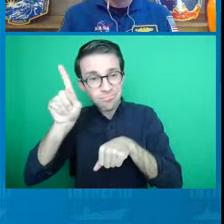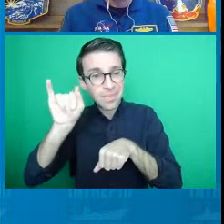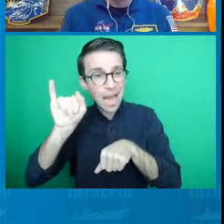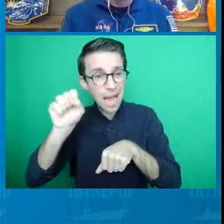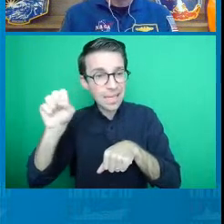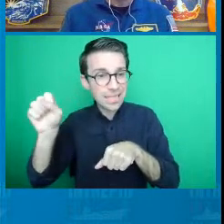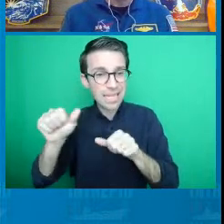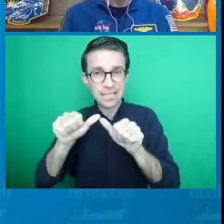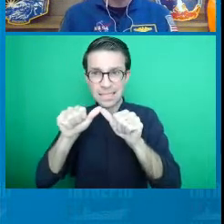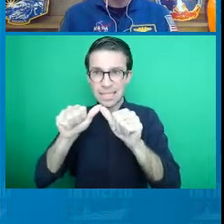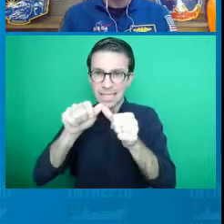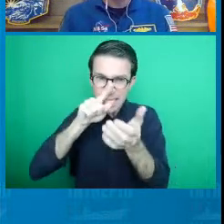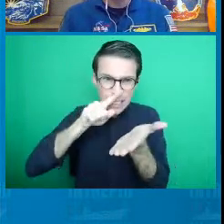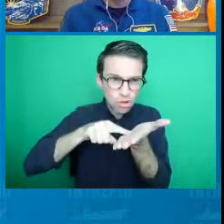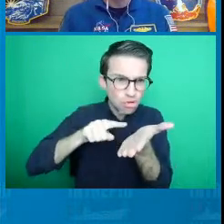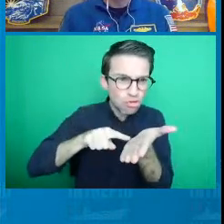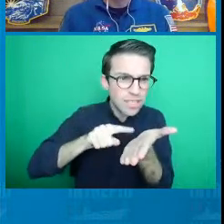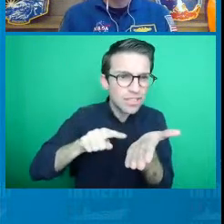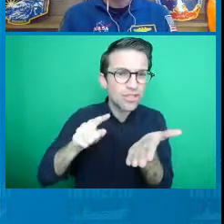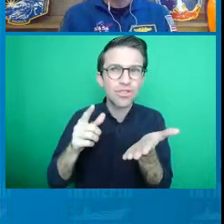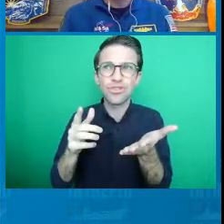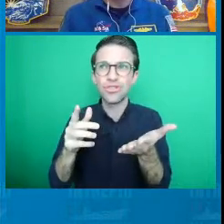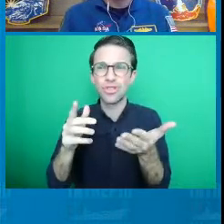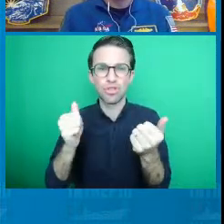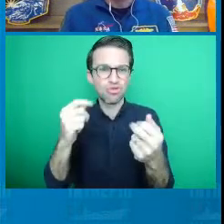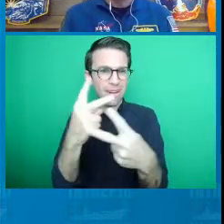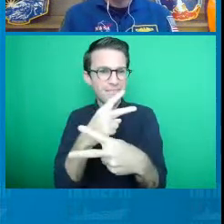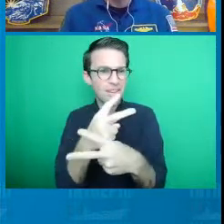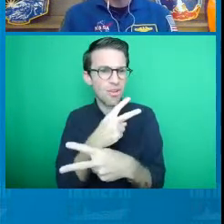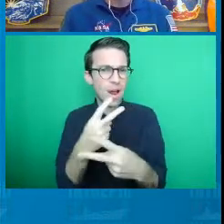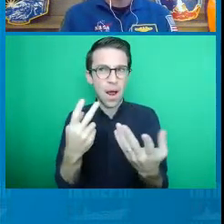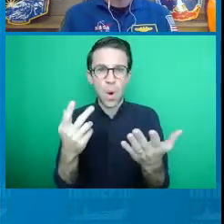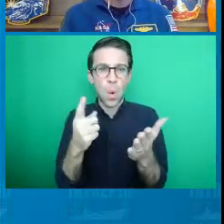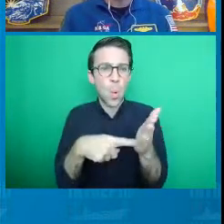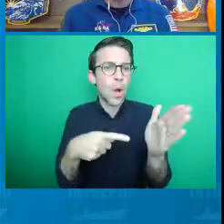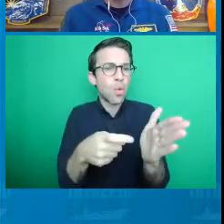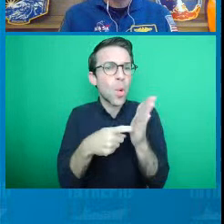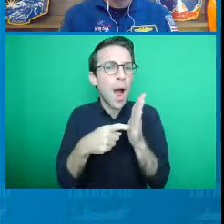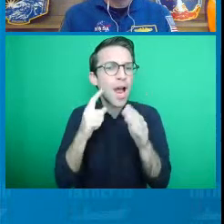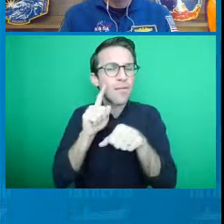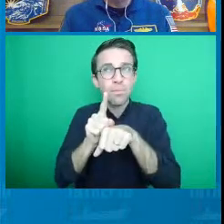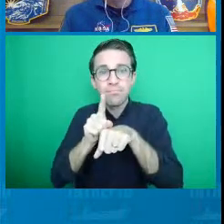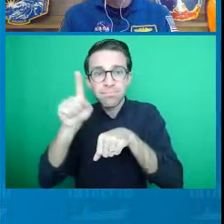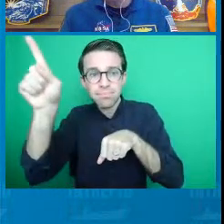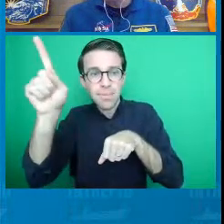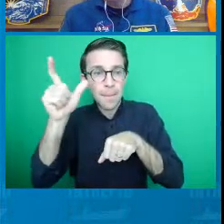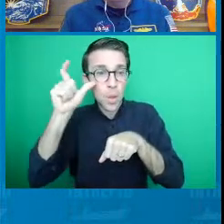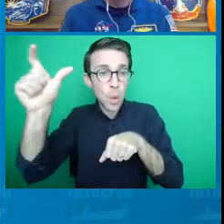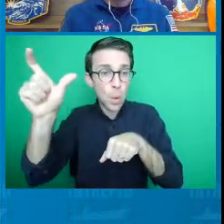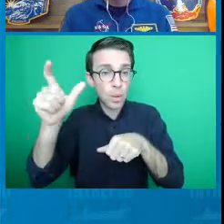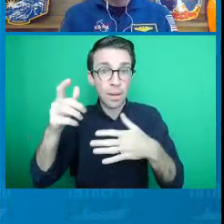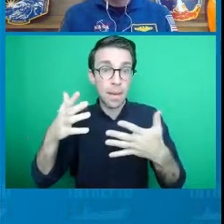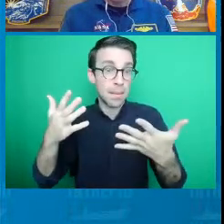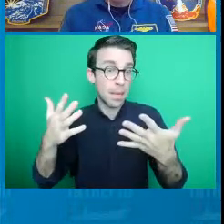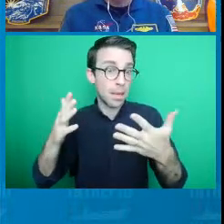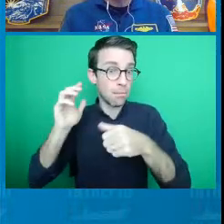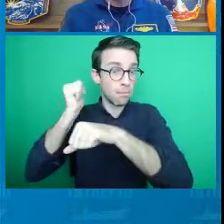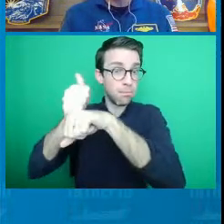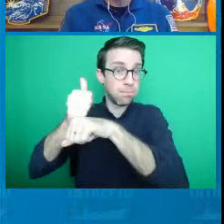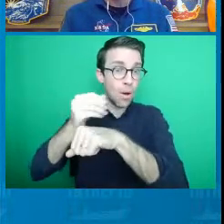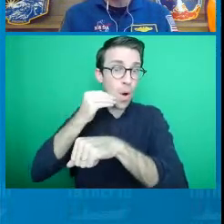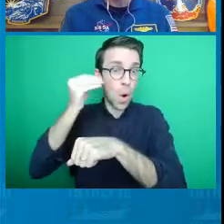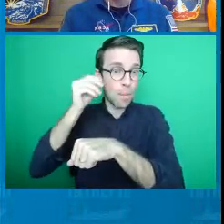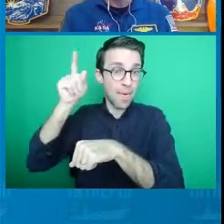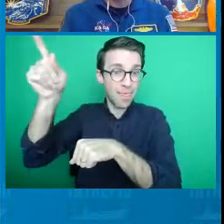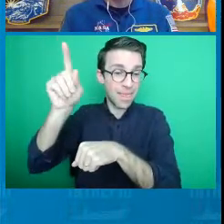we look at what it takes to go to the moon and on to Mars. And then when we start living on the moon and Mars, every